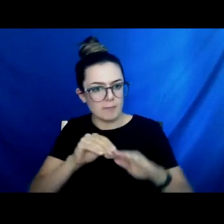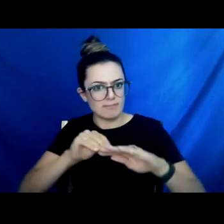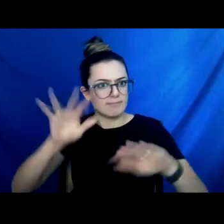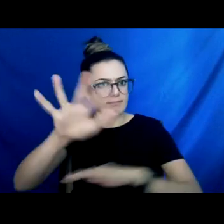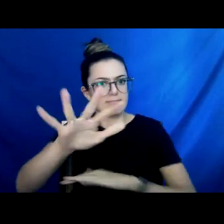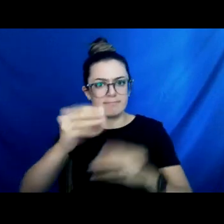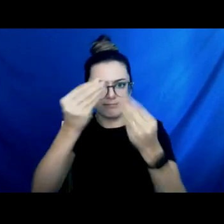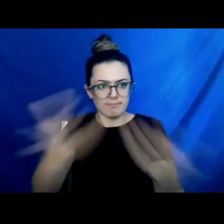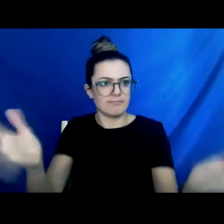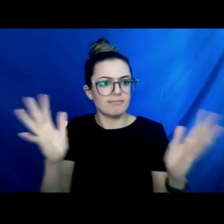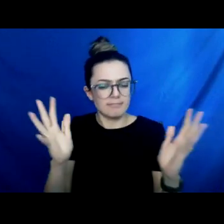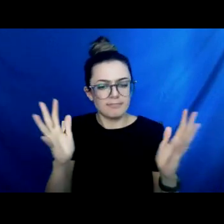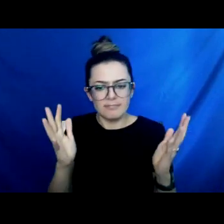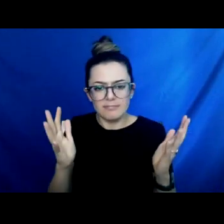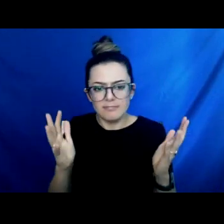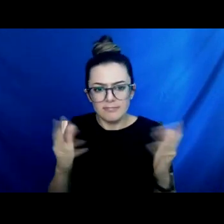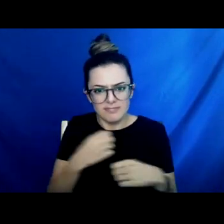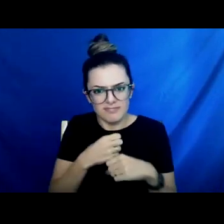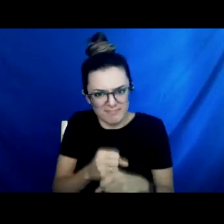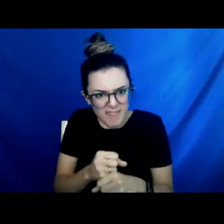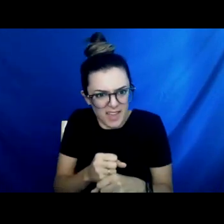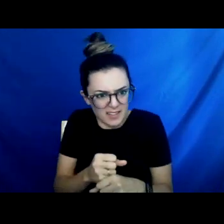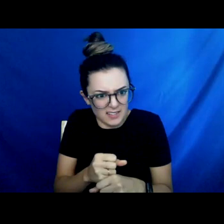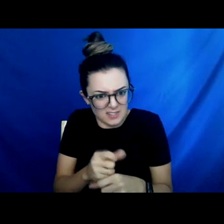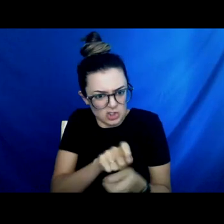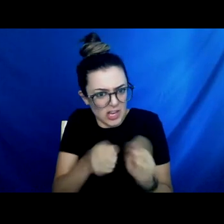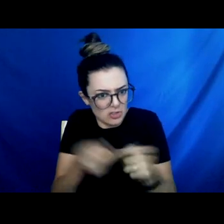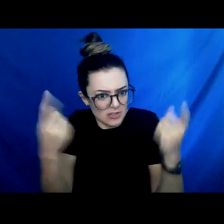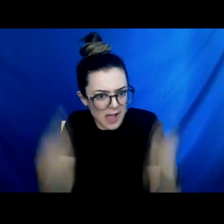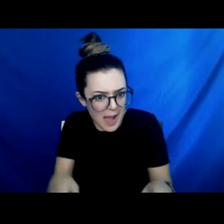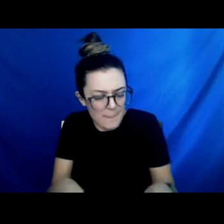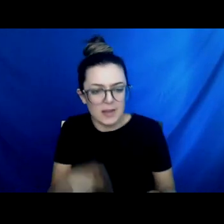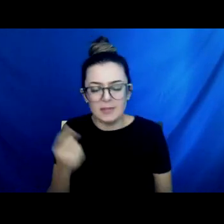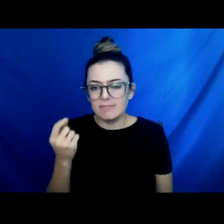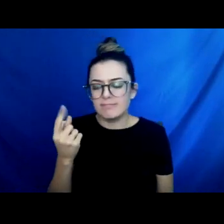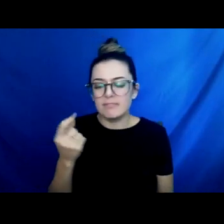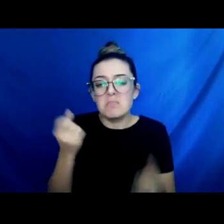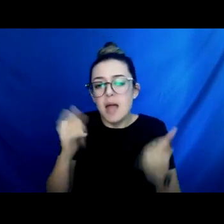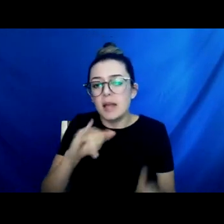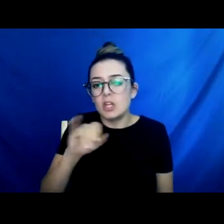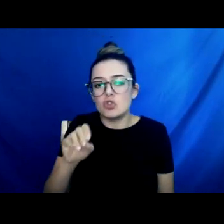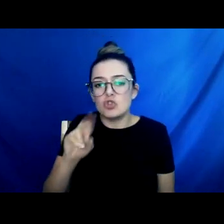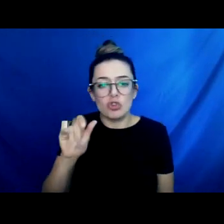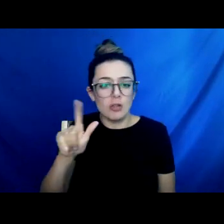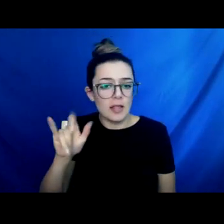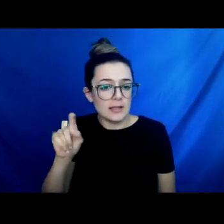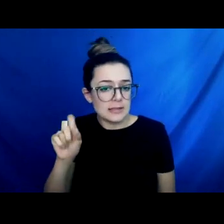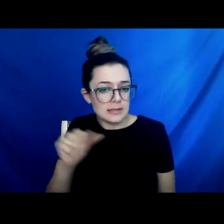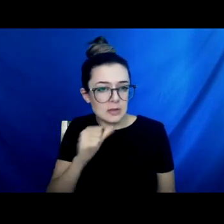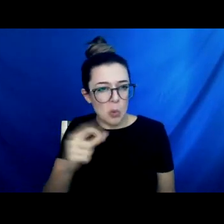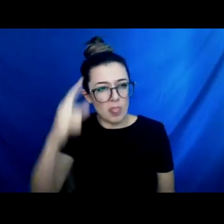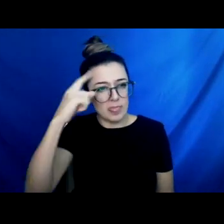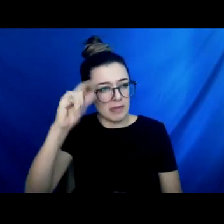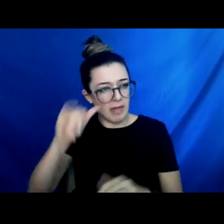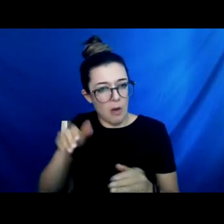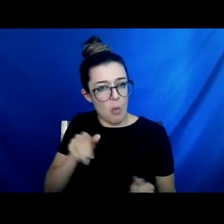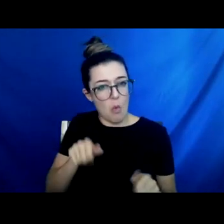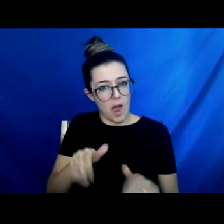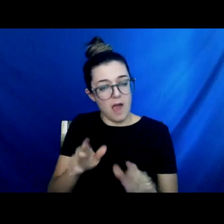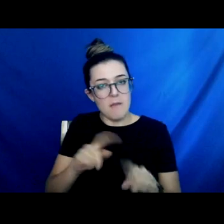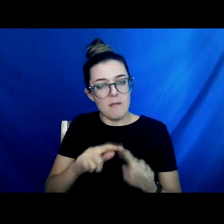mean, political journalists don't always think like this. I mean, any kind of journalism, of course, but I find this very gratifying to